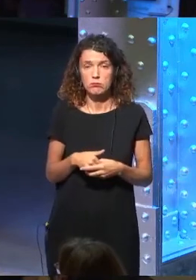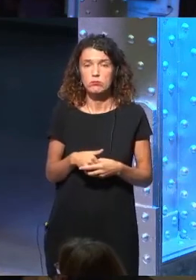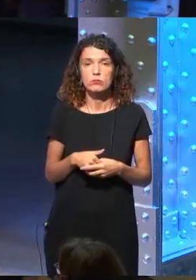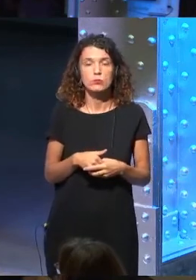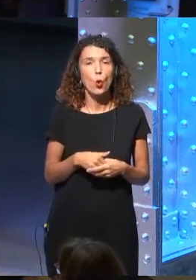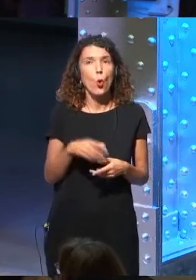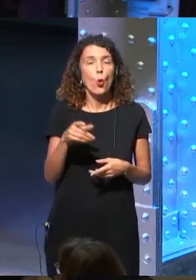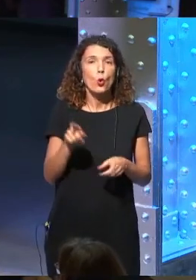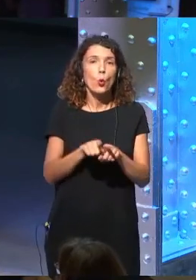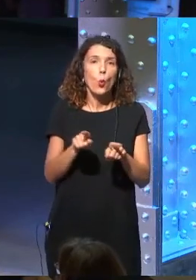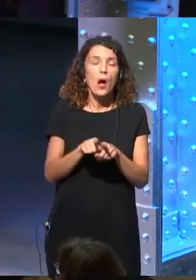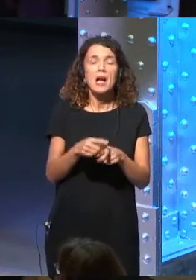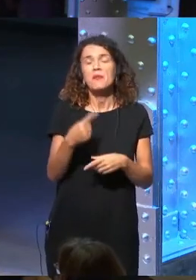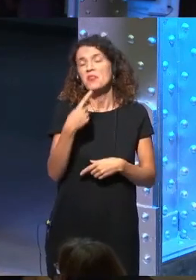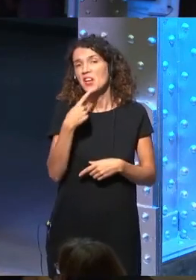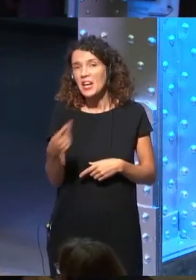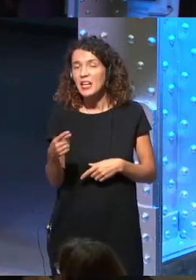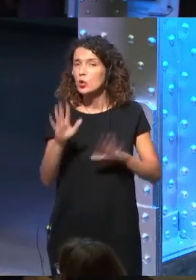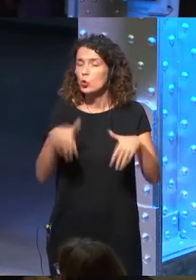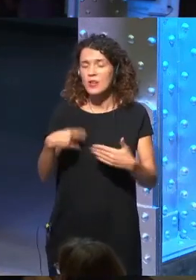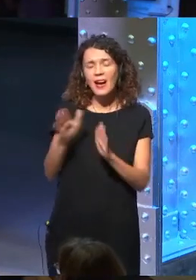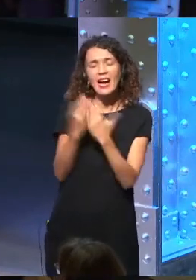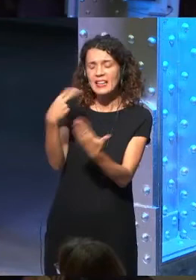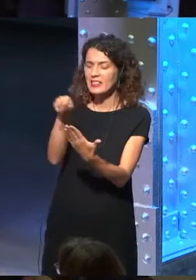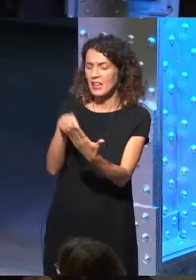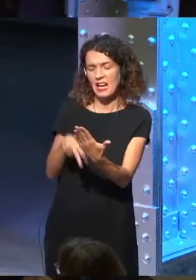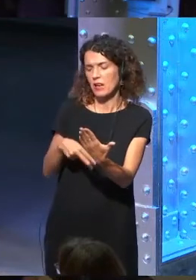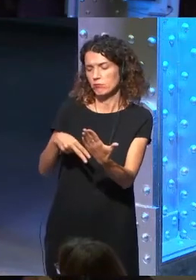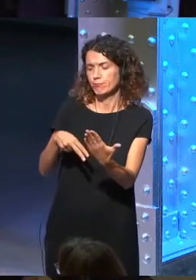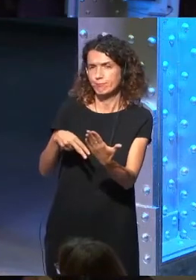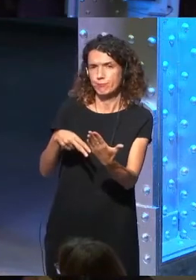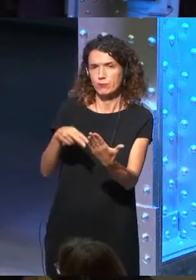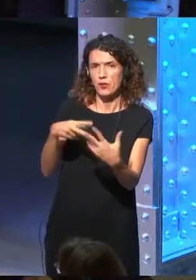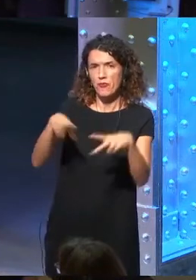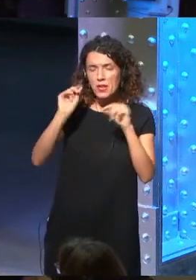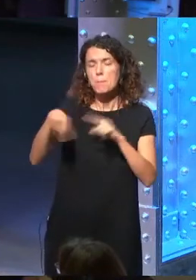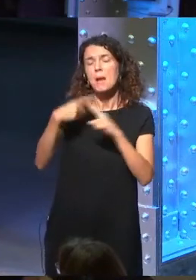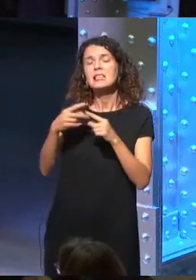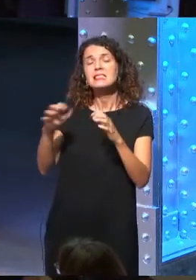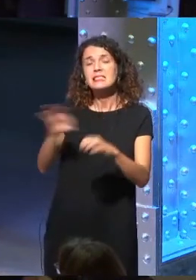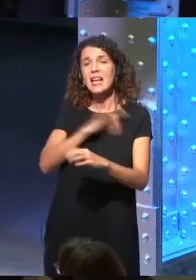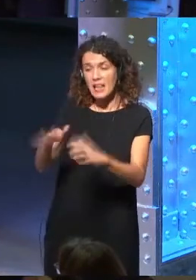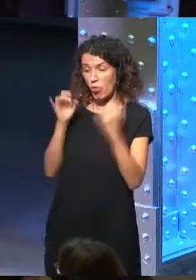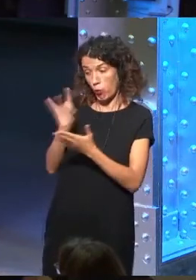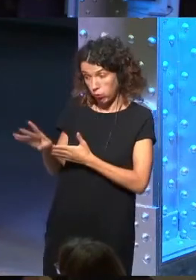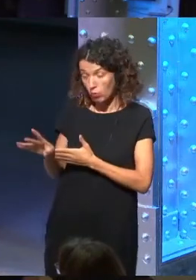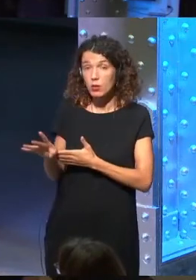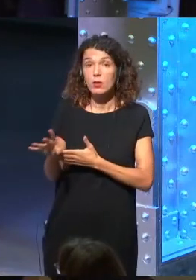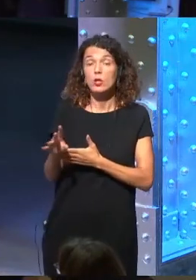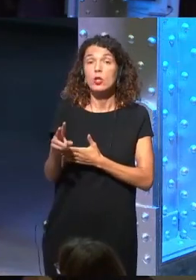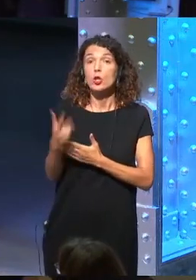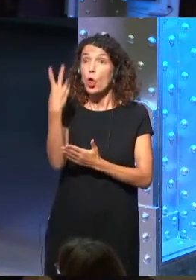she was told to stop reading the letter and then thrown out of the Senate, but over the next couple of